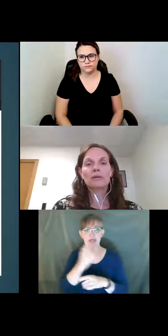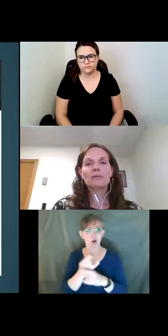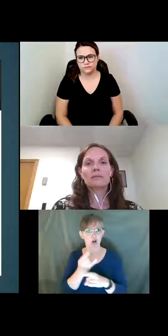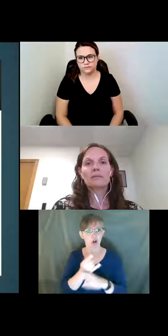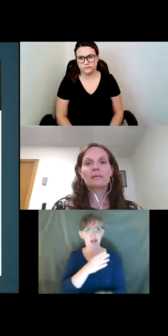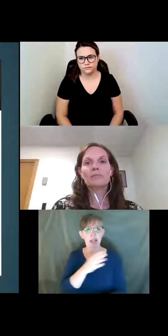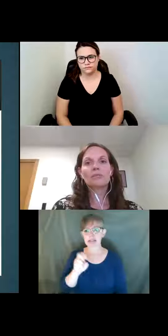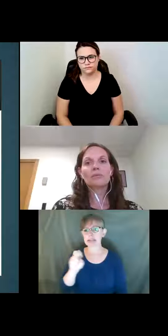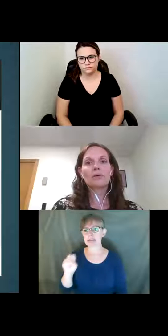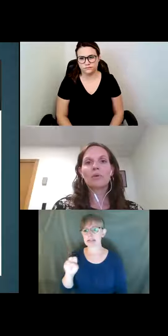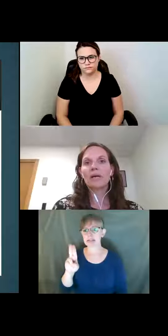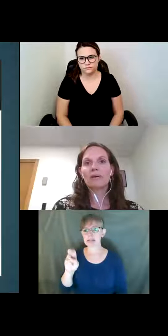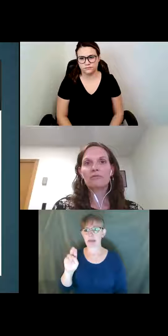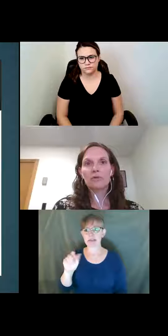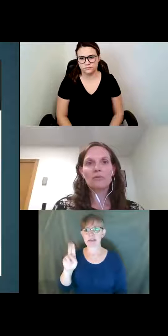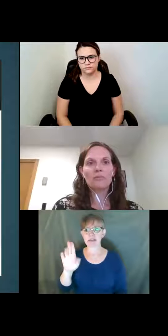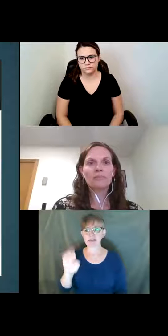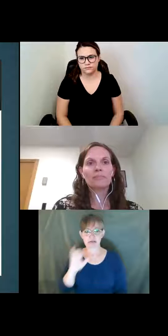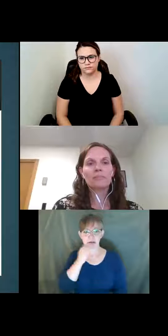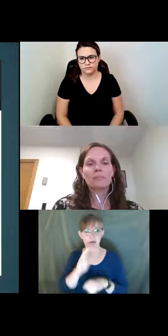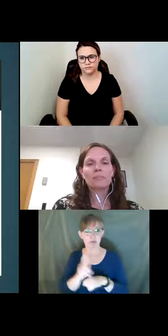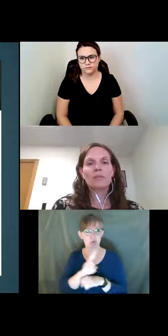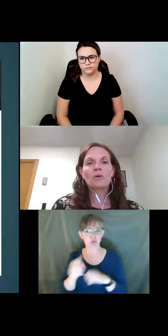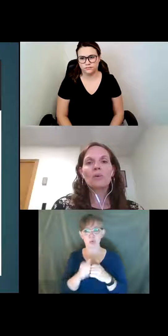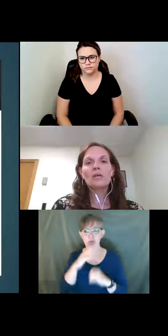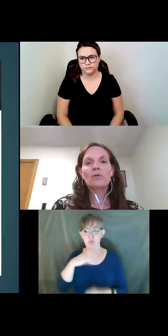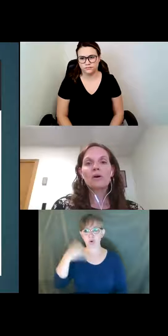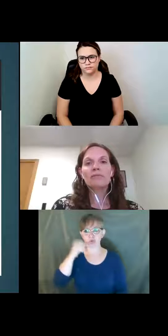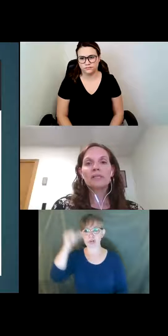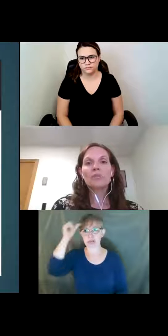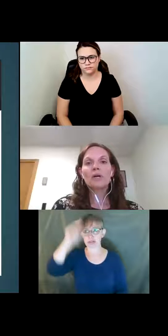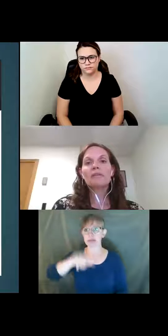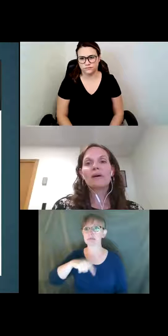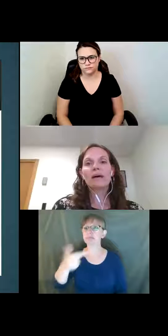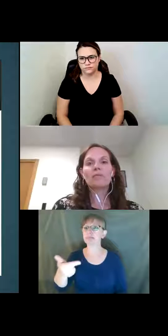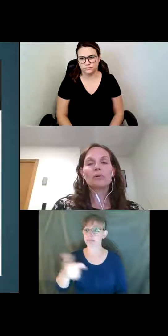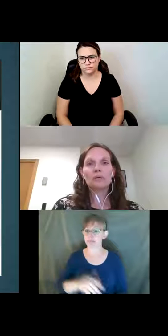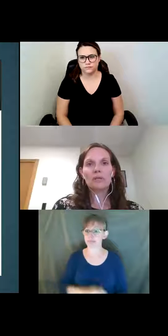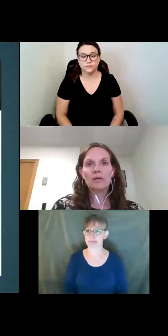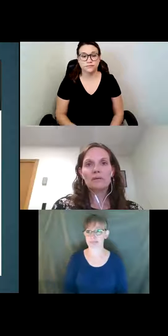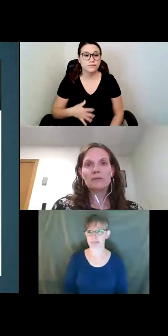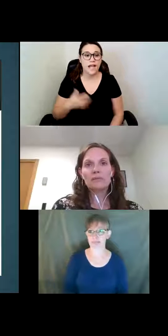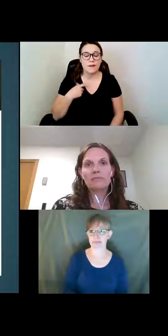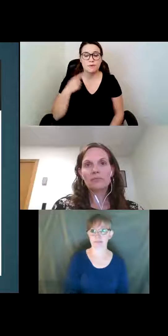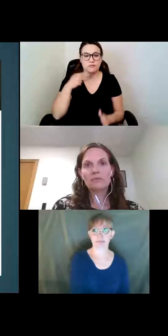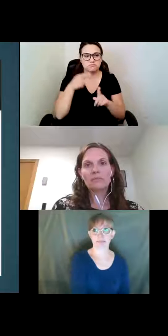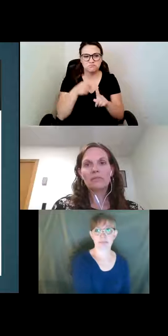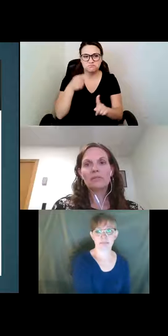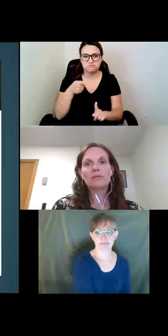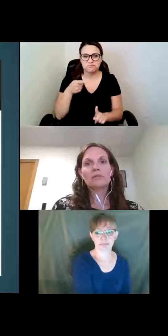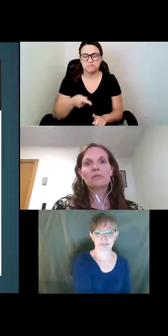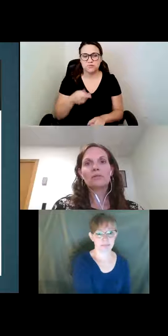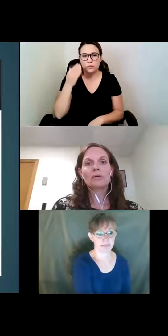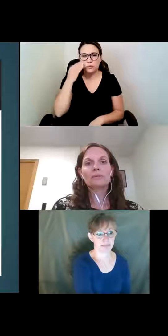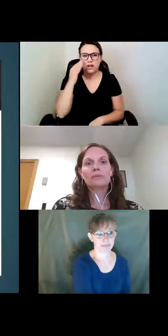older adults. I'm just going to point out a few. We know roughly 1 in 5 older adults suffers from